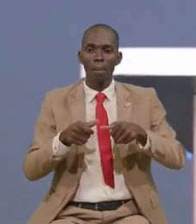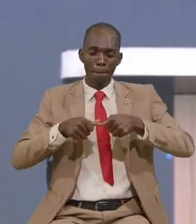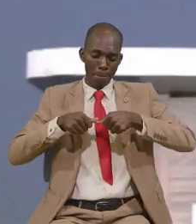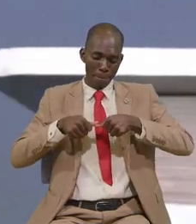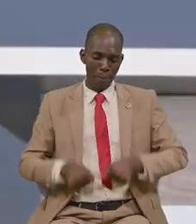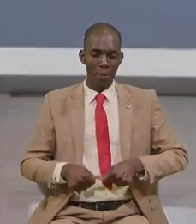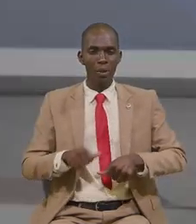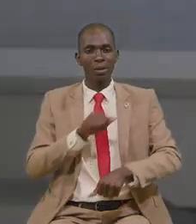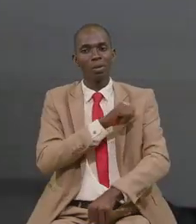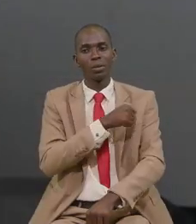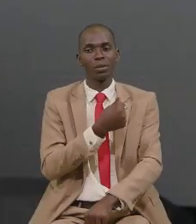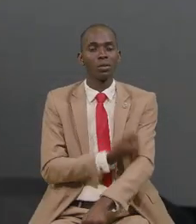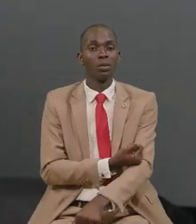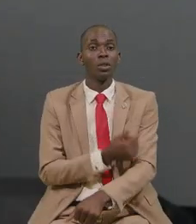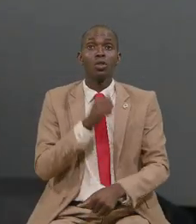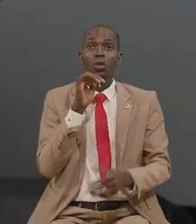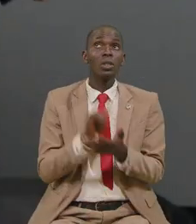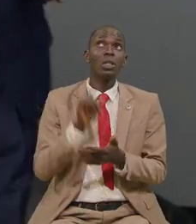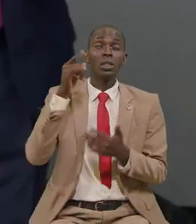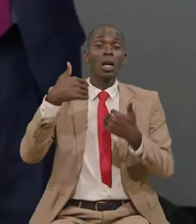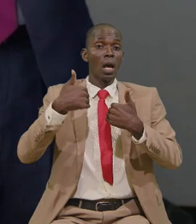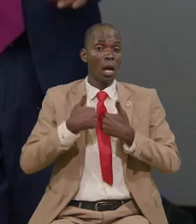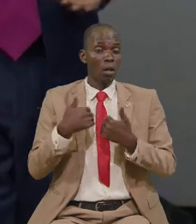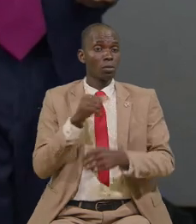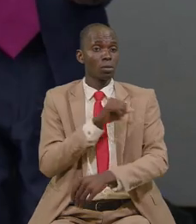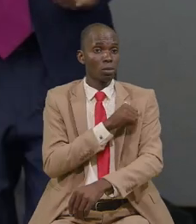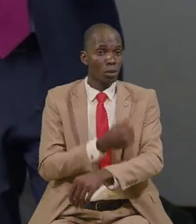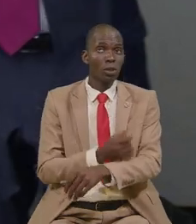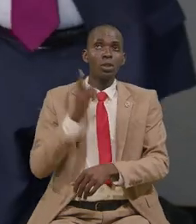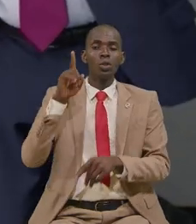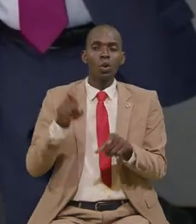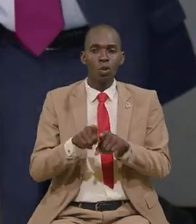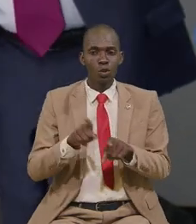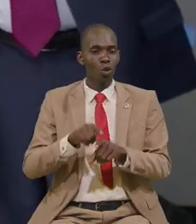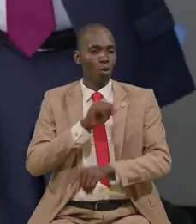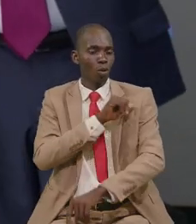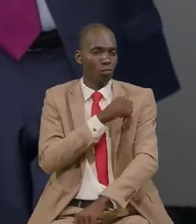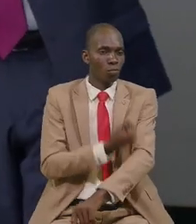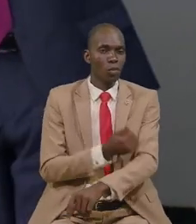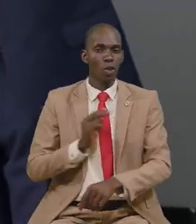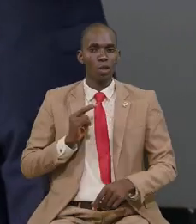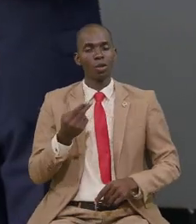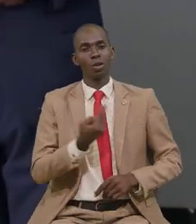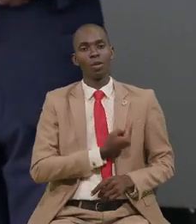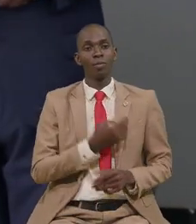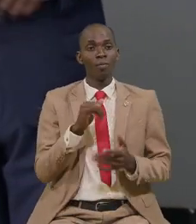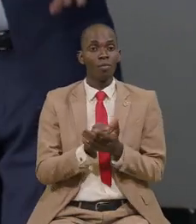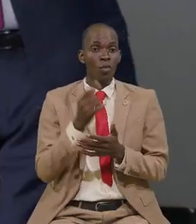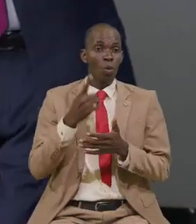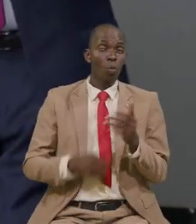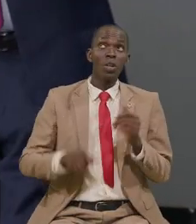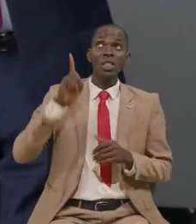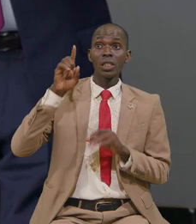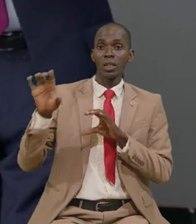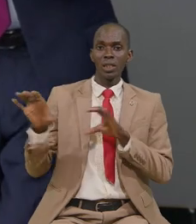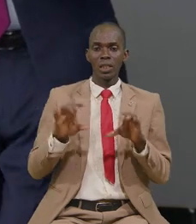authorization. Not only that he has authority, he even authorizes us that what he did, we will do,